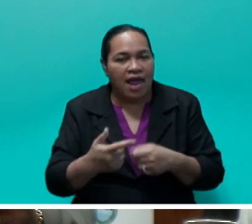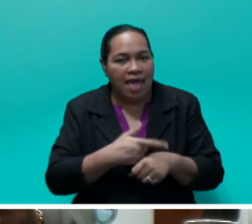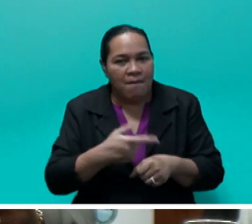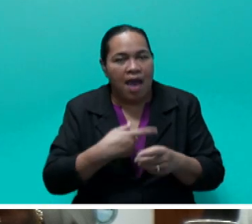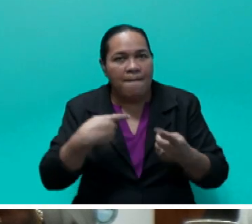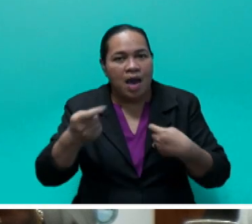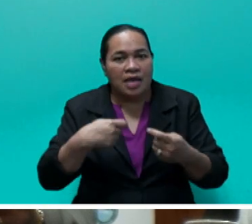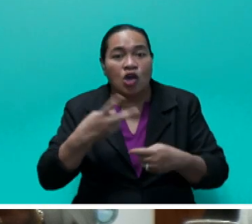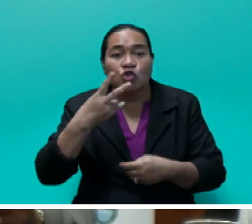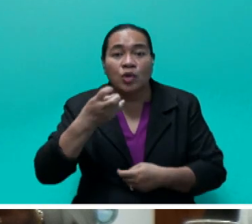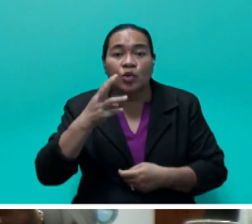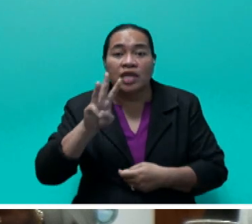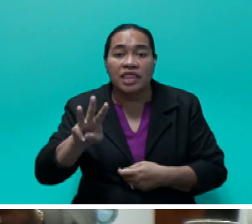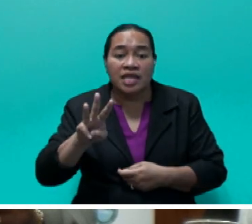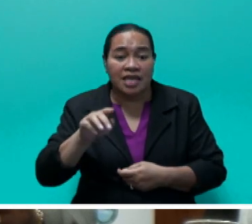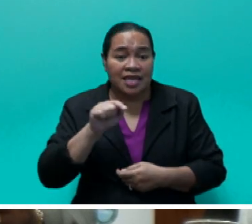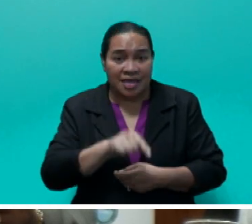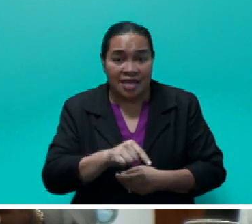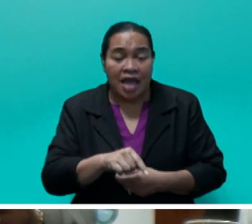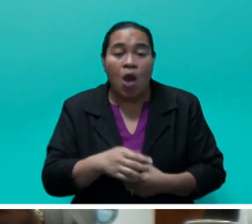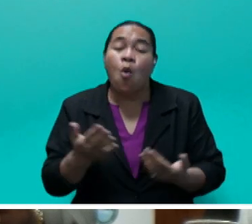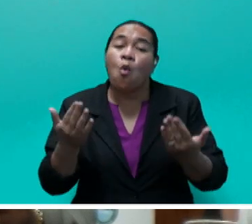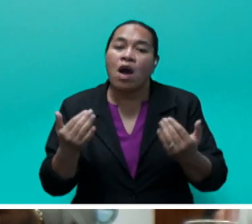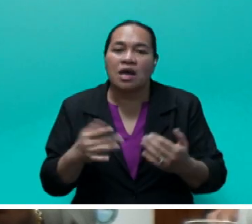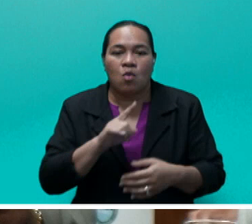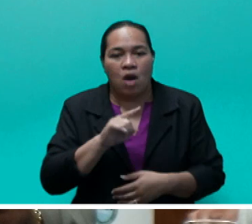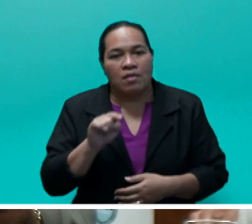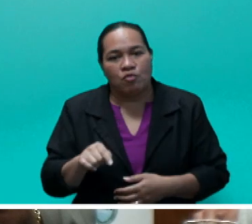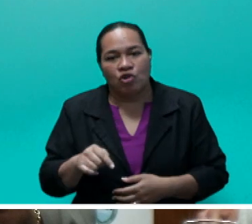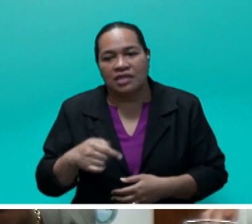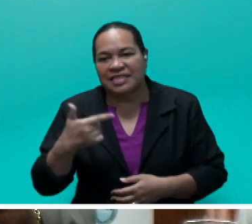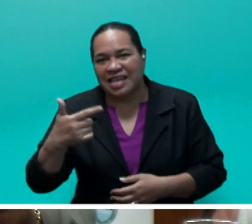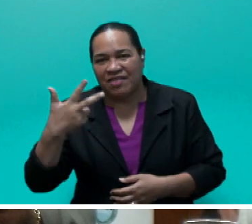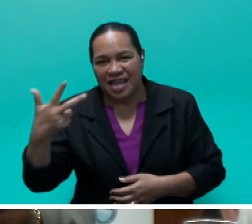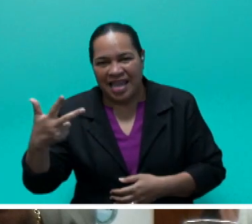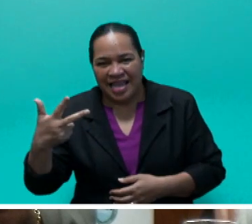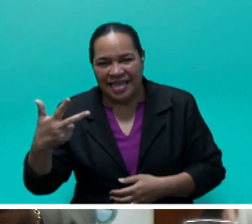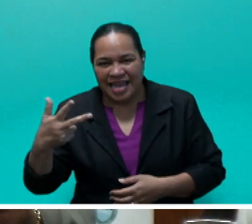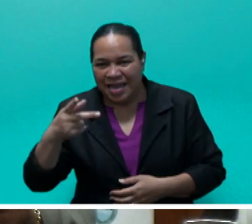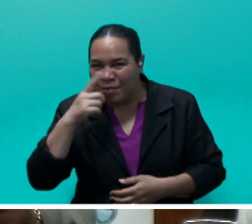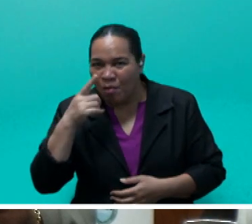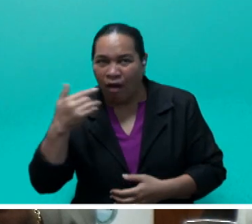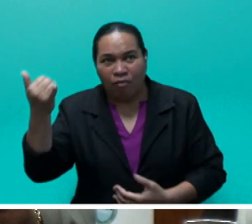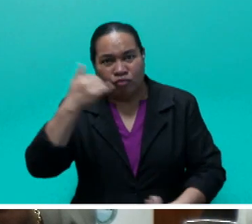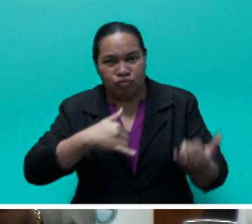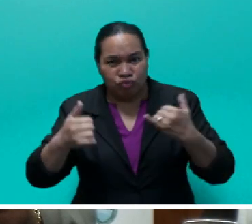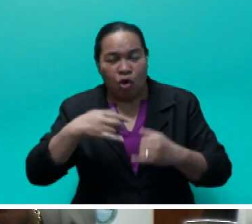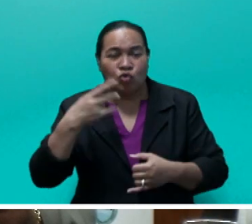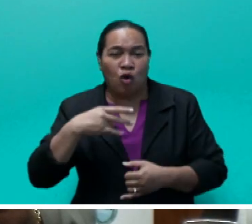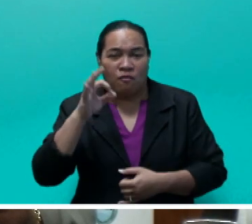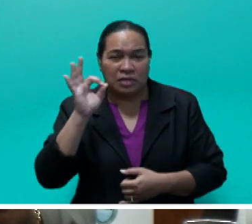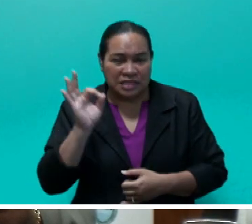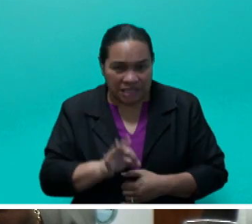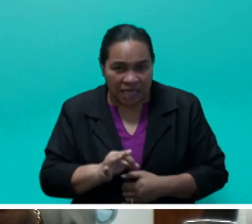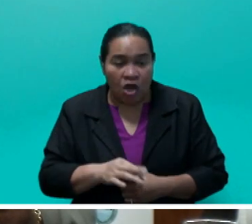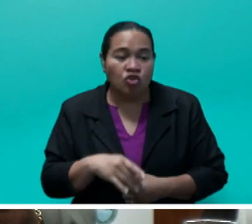2023, the Maldives welcomed 1.878 million visitors, a 12% increase over 2022, showing